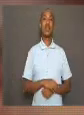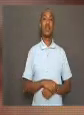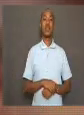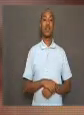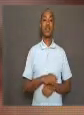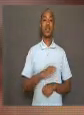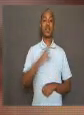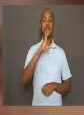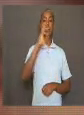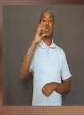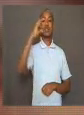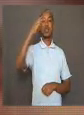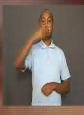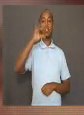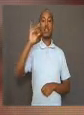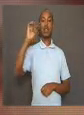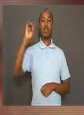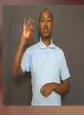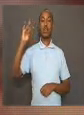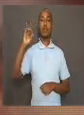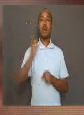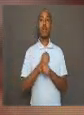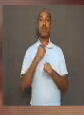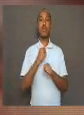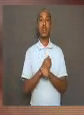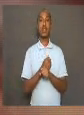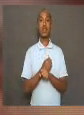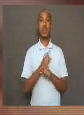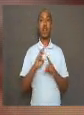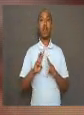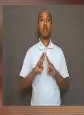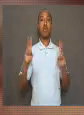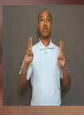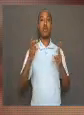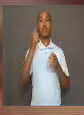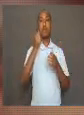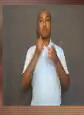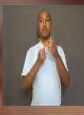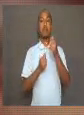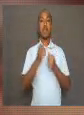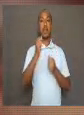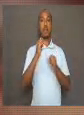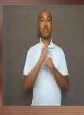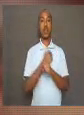Lactic acid is used to manufacture a lot of milk products.